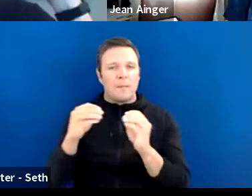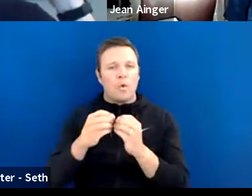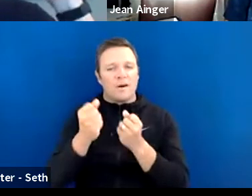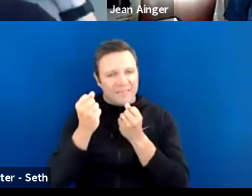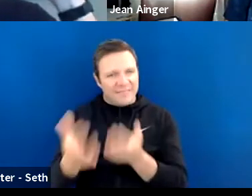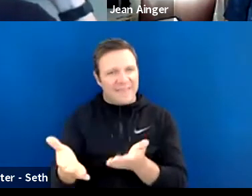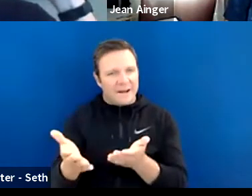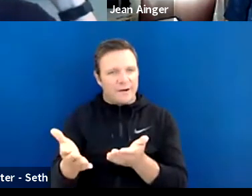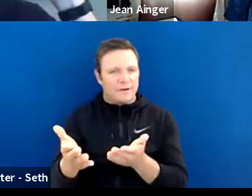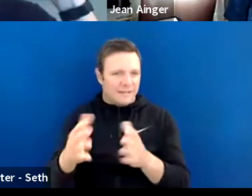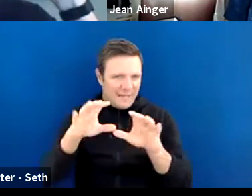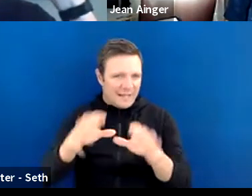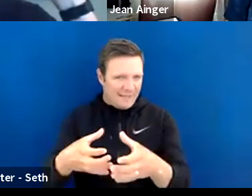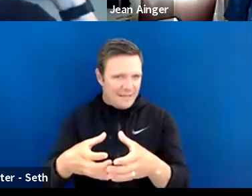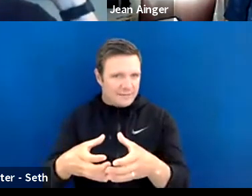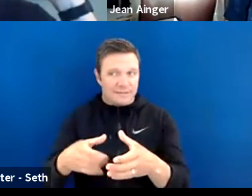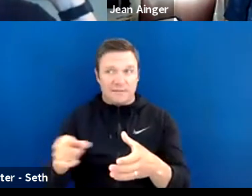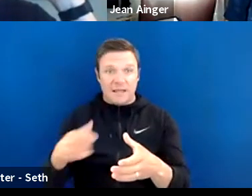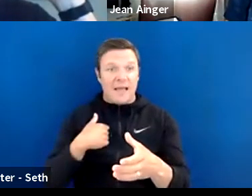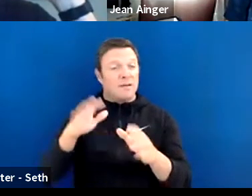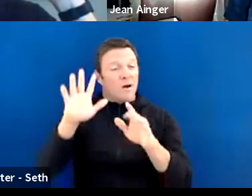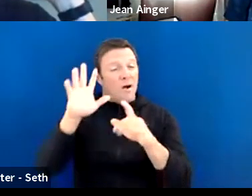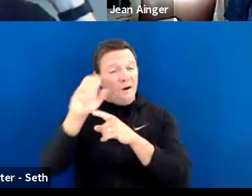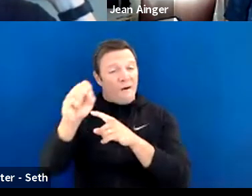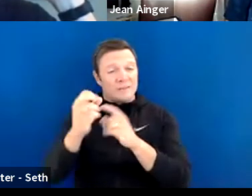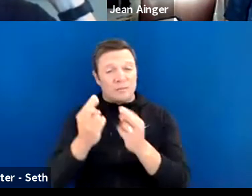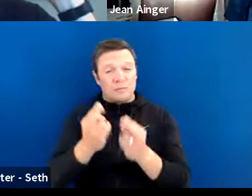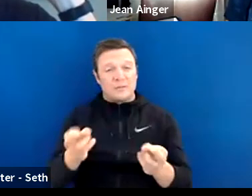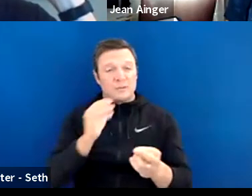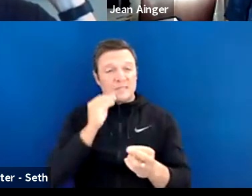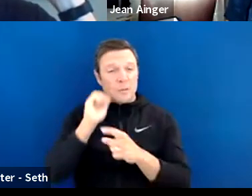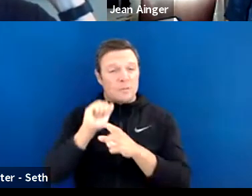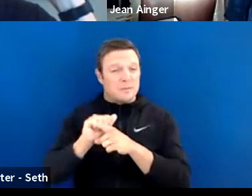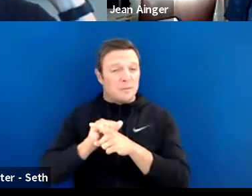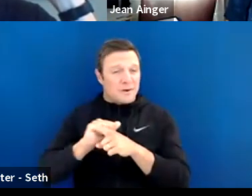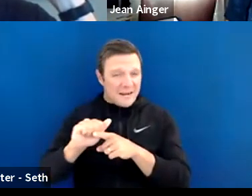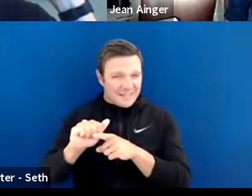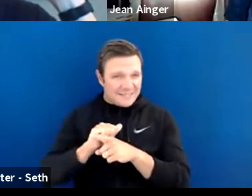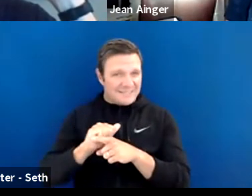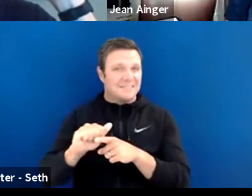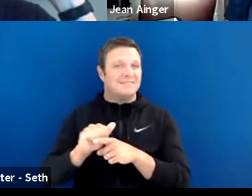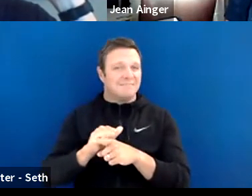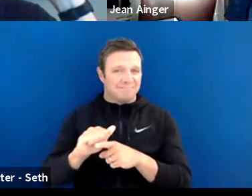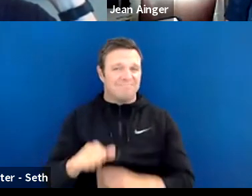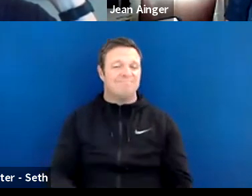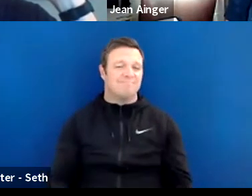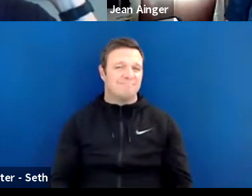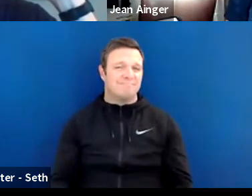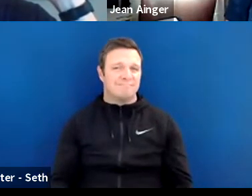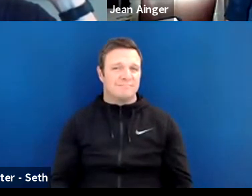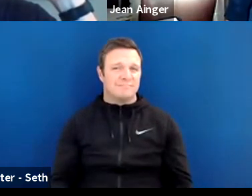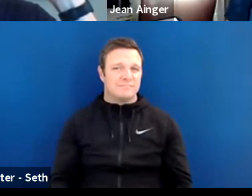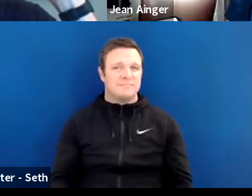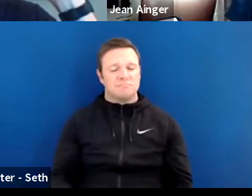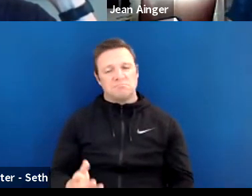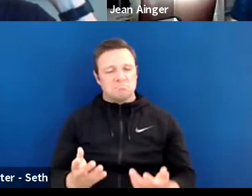that they have that awesome resource at home to practice with. because then you can have a little bit of that incentive, a